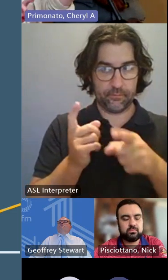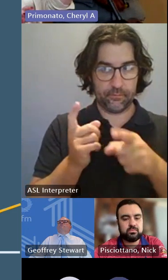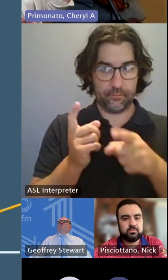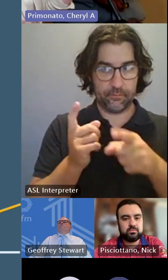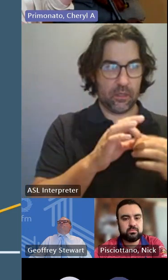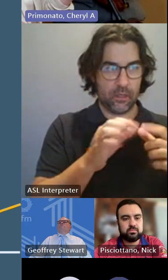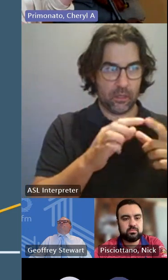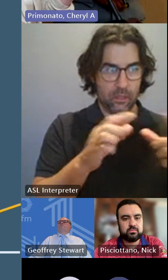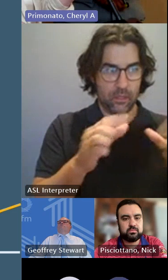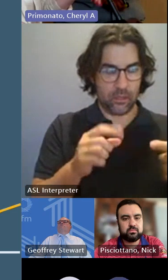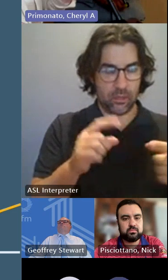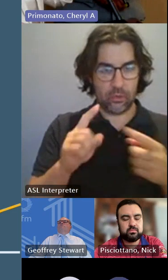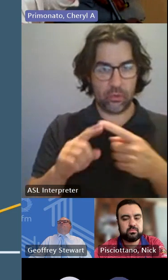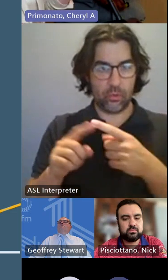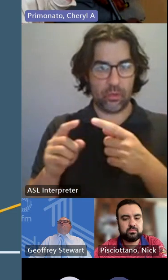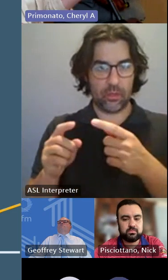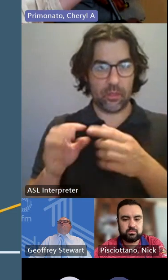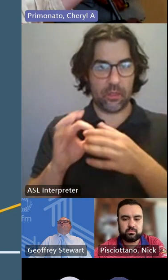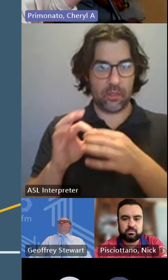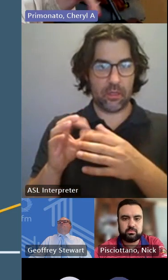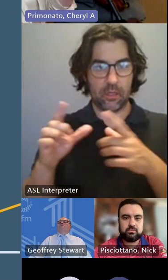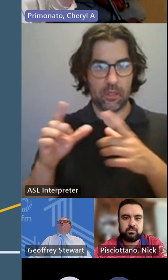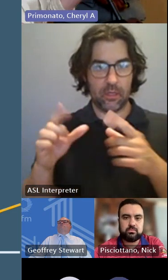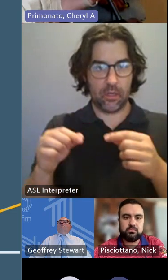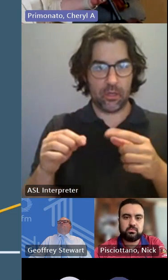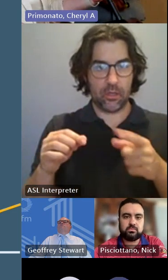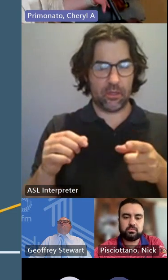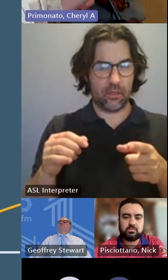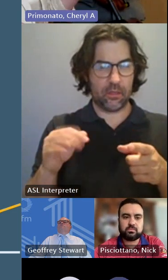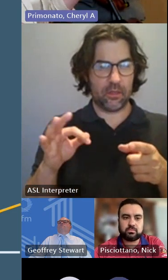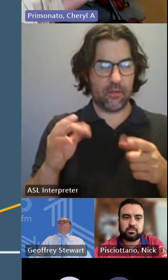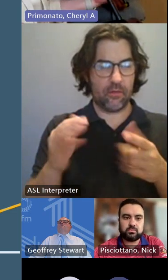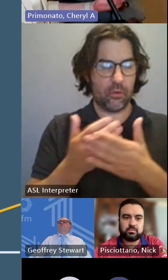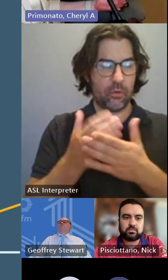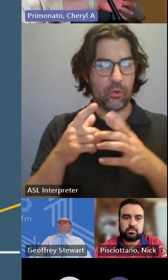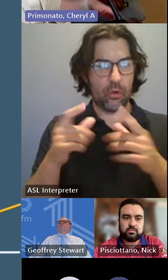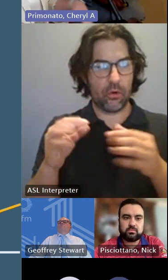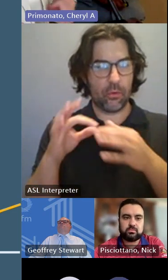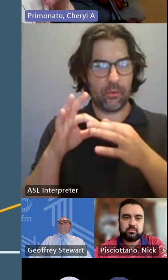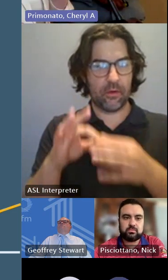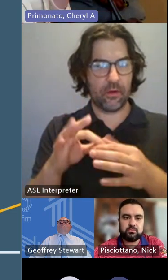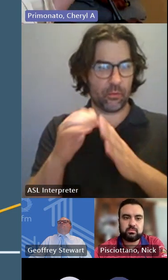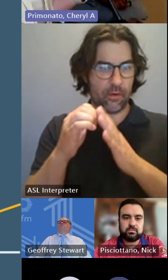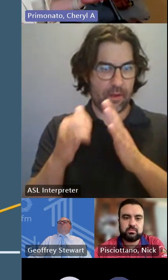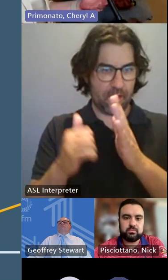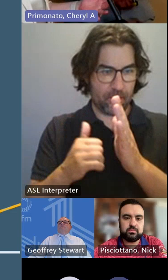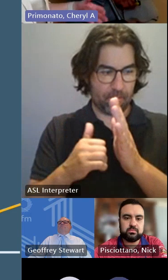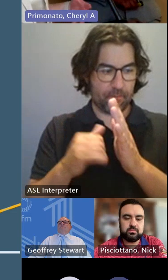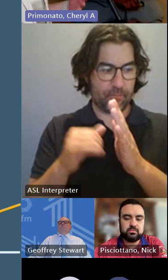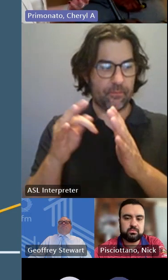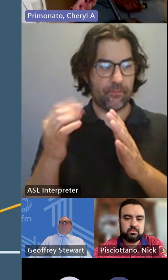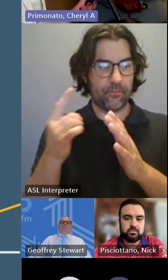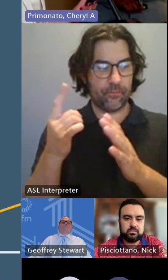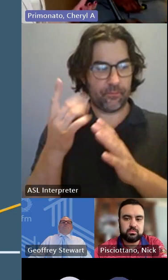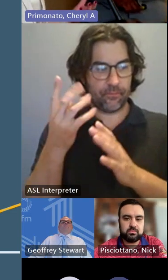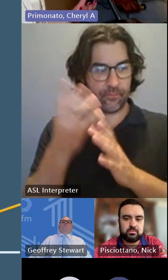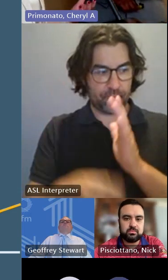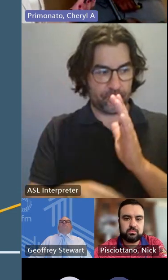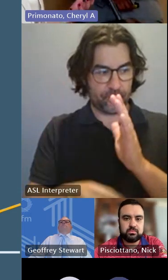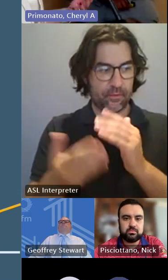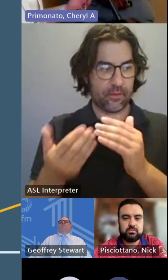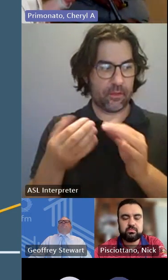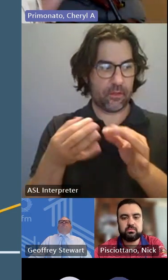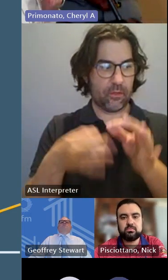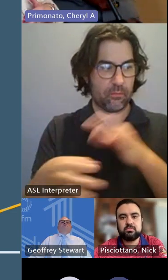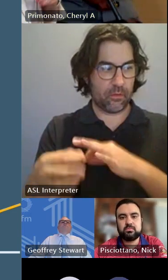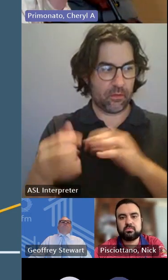dumb cards, but the Connect cards are just, hi, I'm active, as opposed to the new cards will be tied to an account. So if someone loses them, it's much easier to replace, so on and